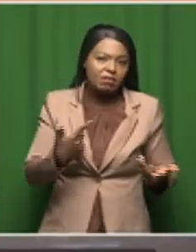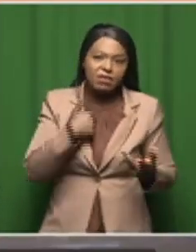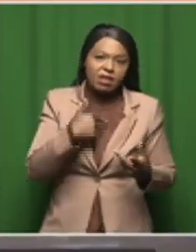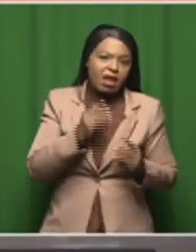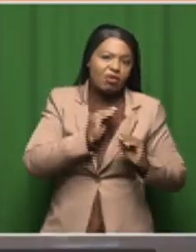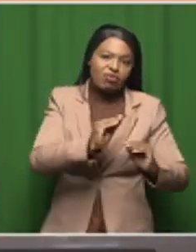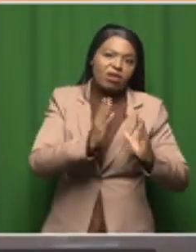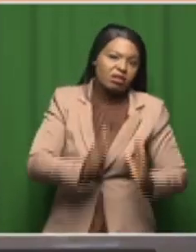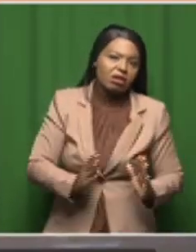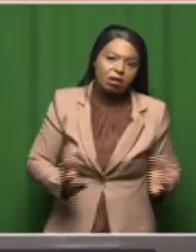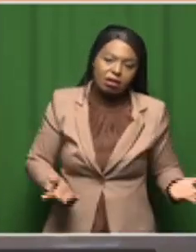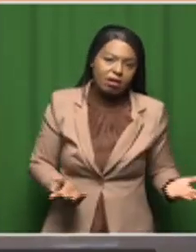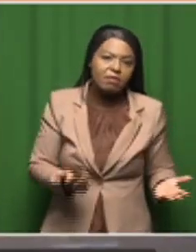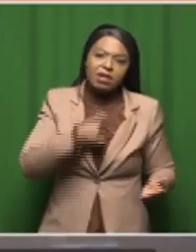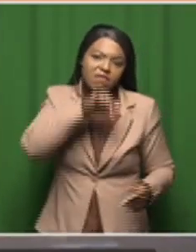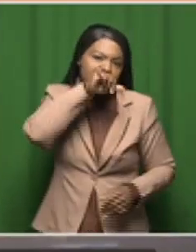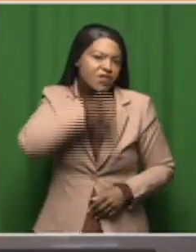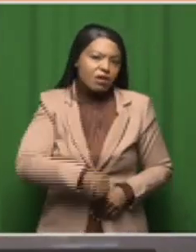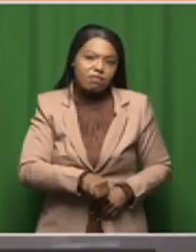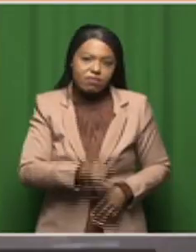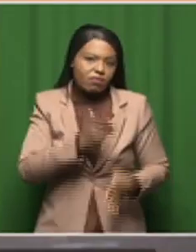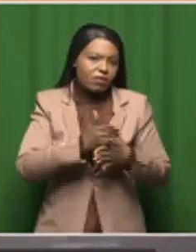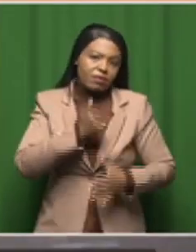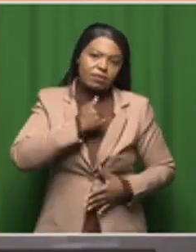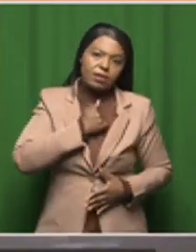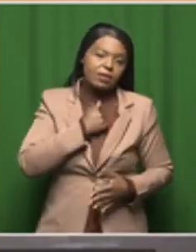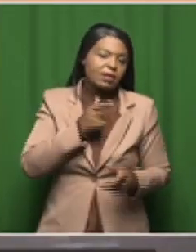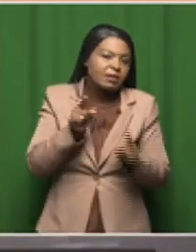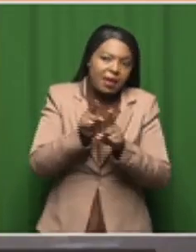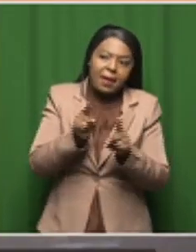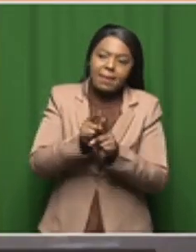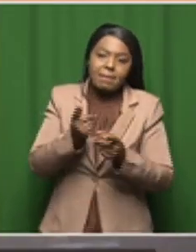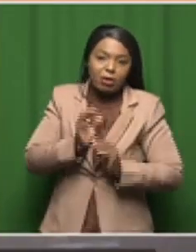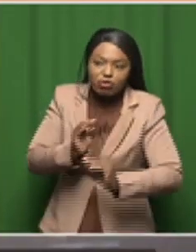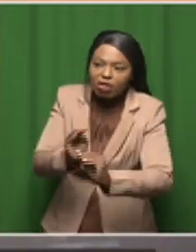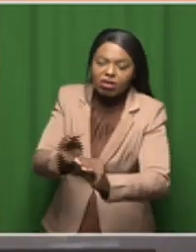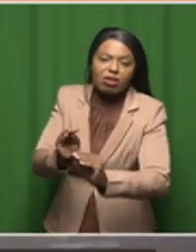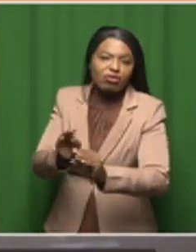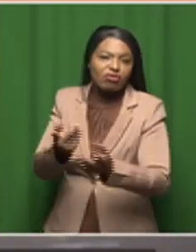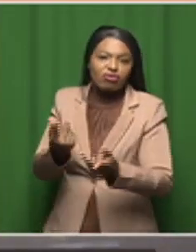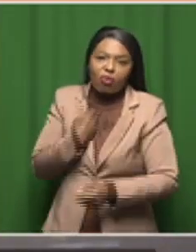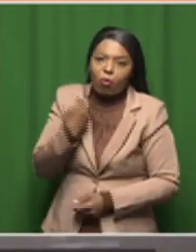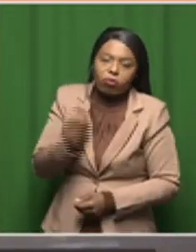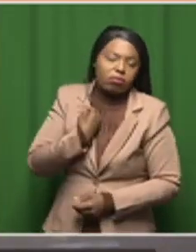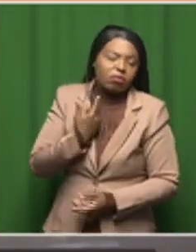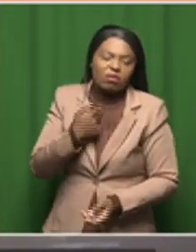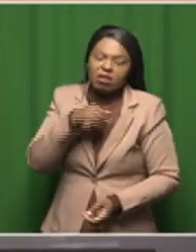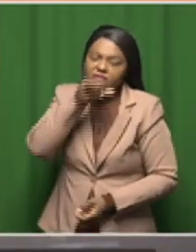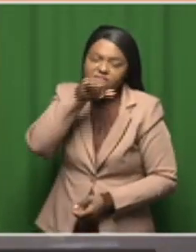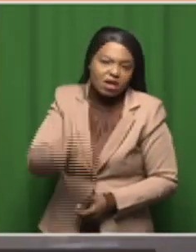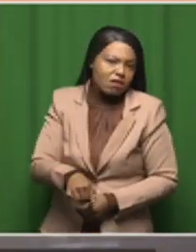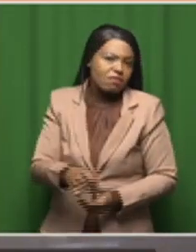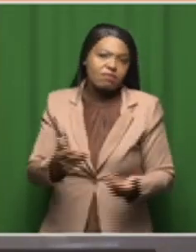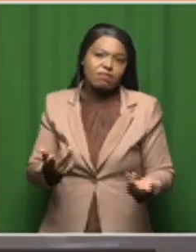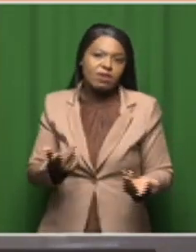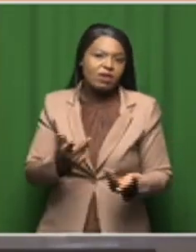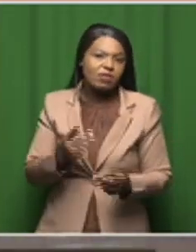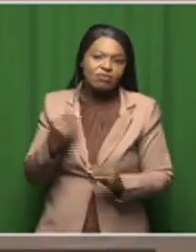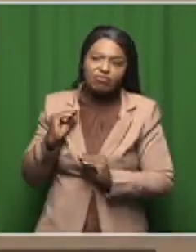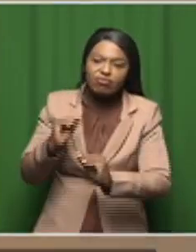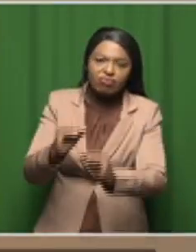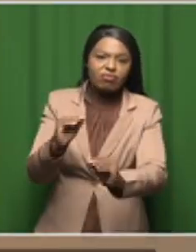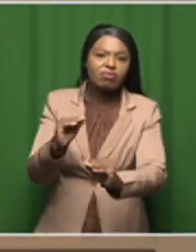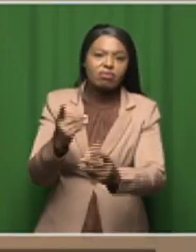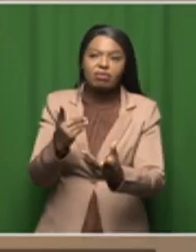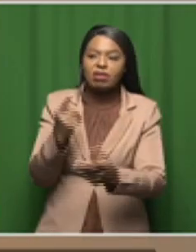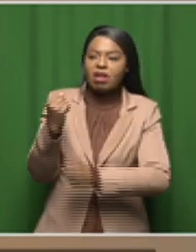love what I do. I love working with young people, and I've been a teacher for 31 years